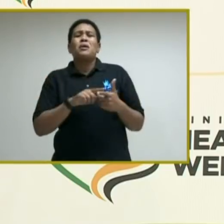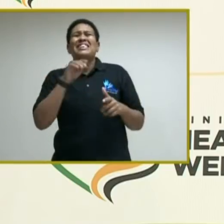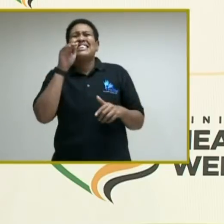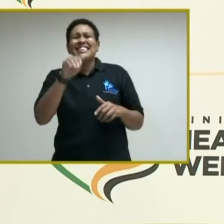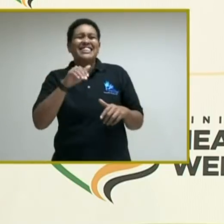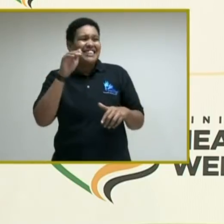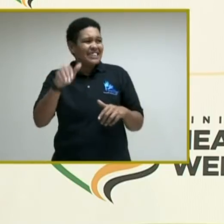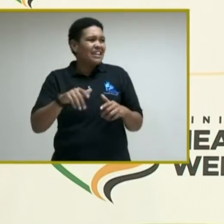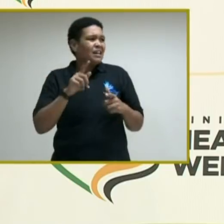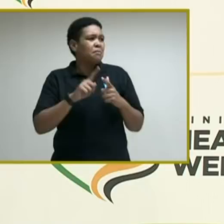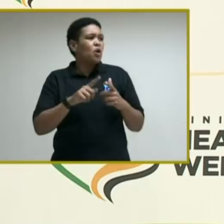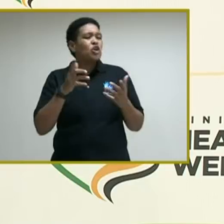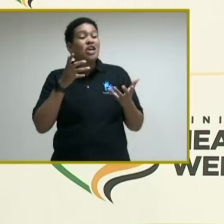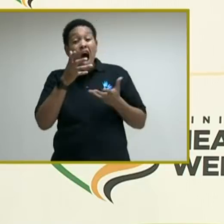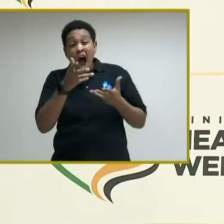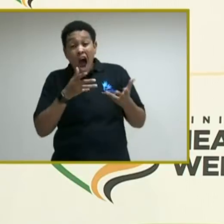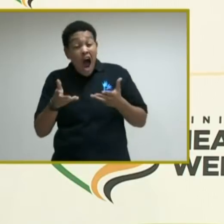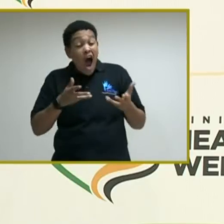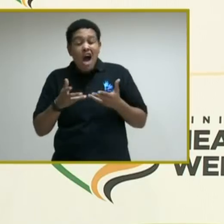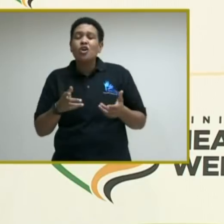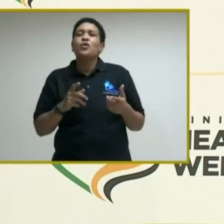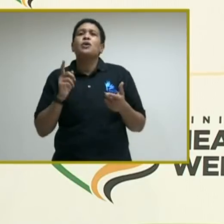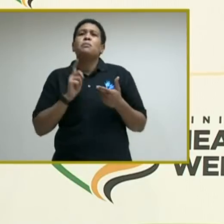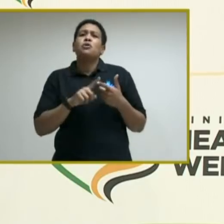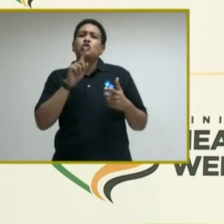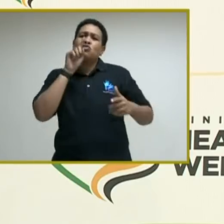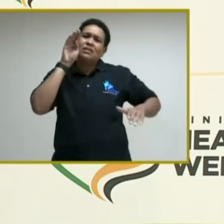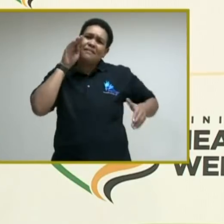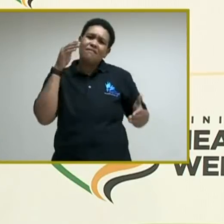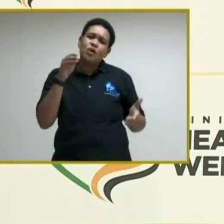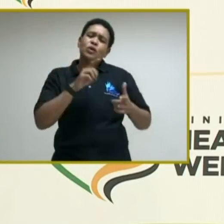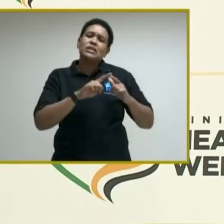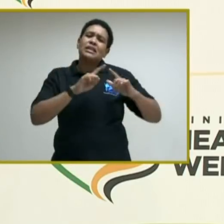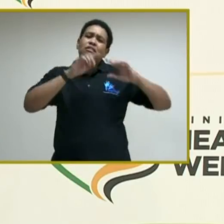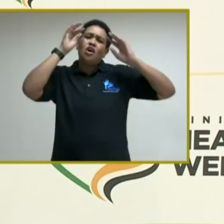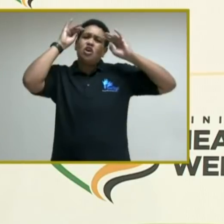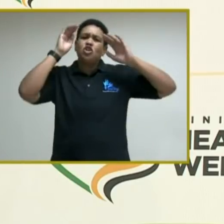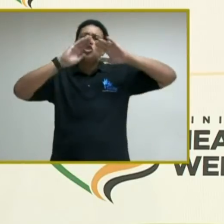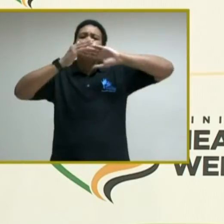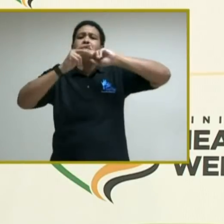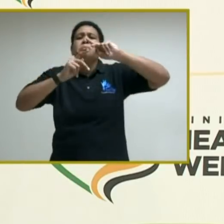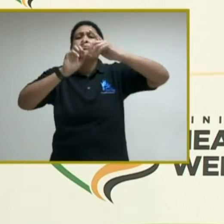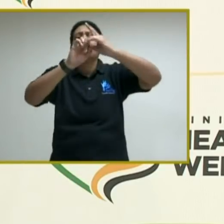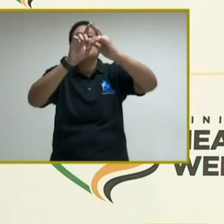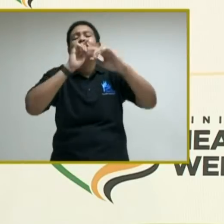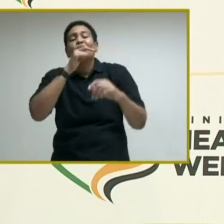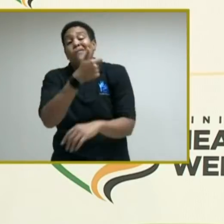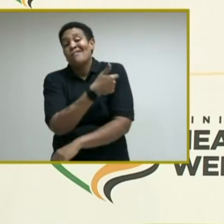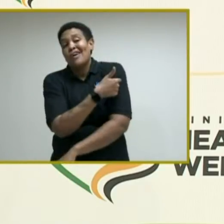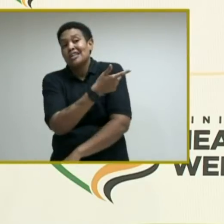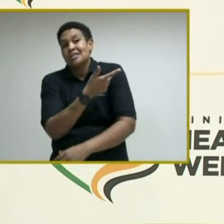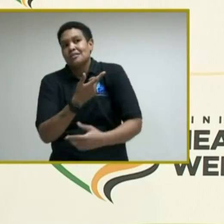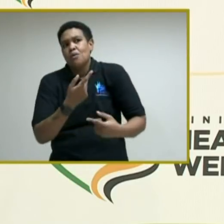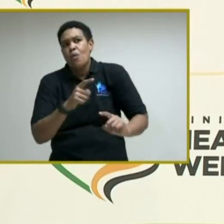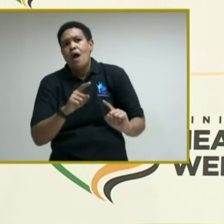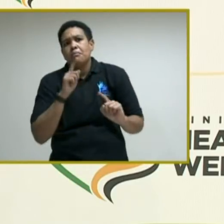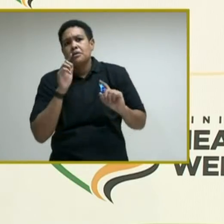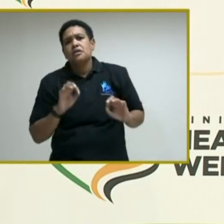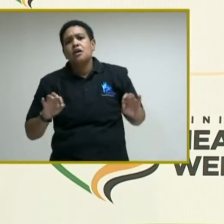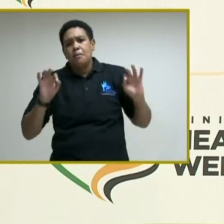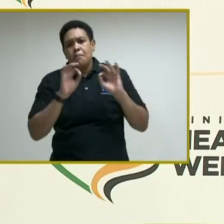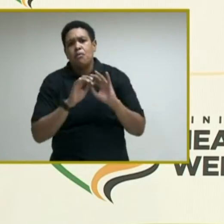to argue and to address the concerns of Jamaicans around the vaccination as an